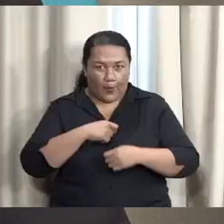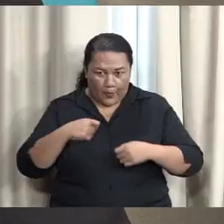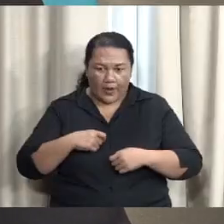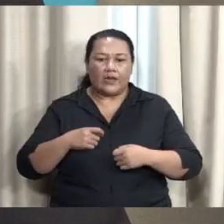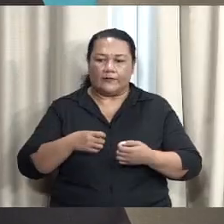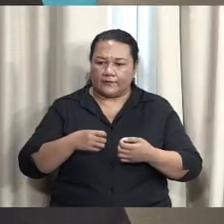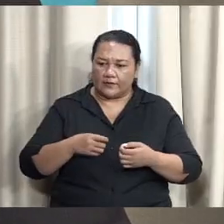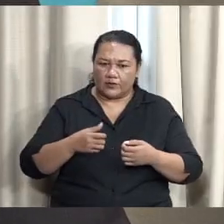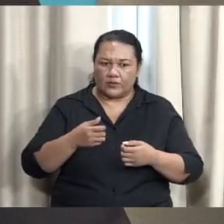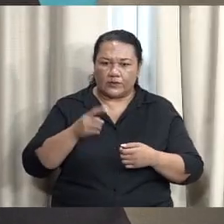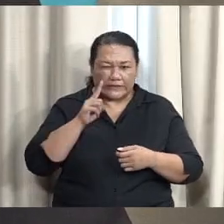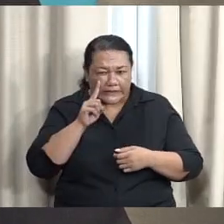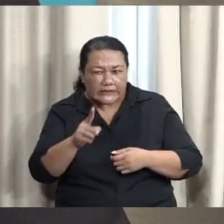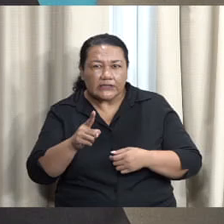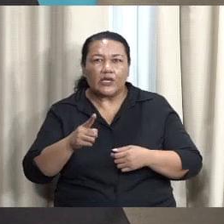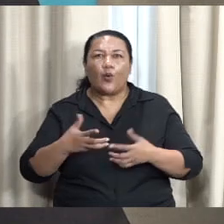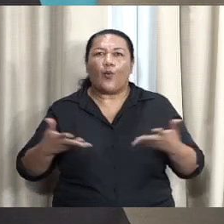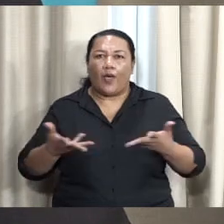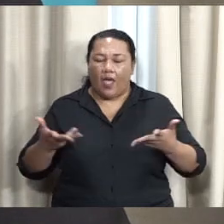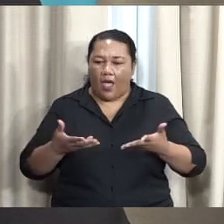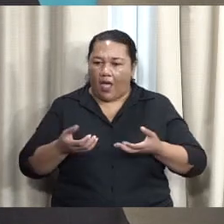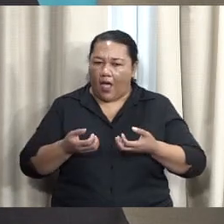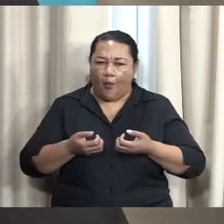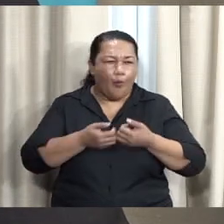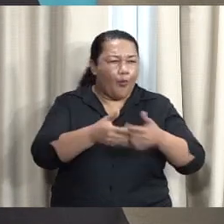spending in areas that are not a priority.